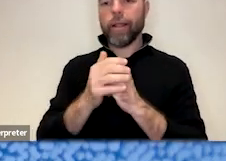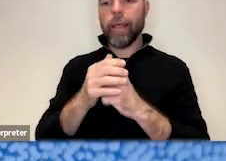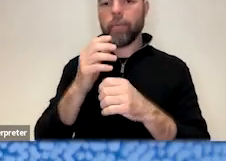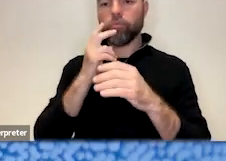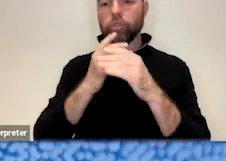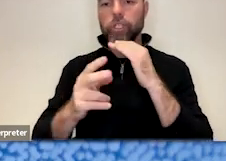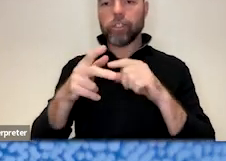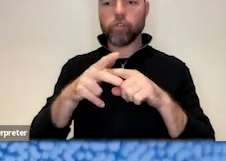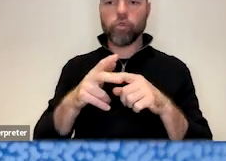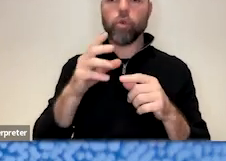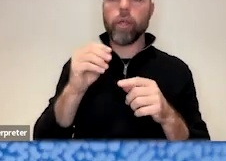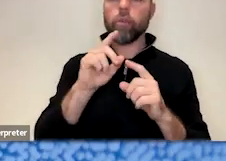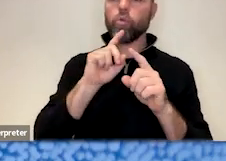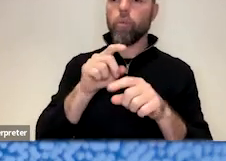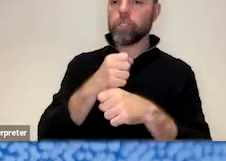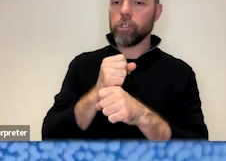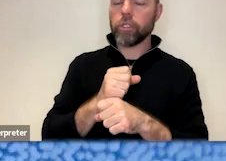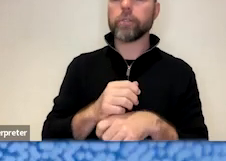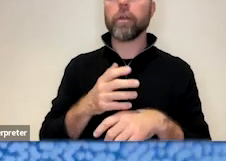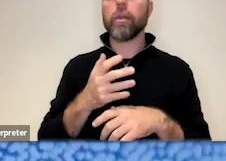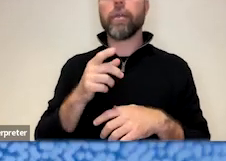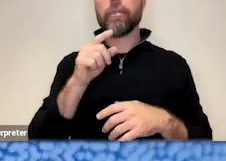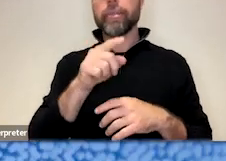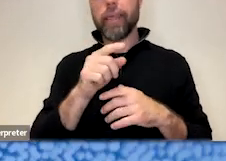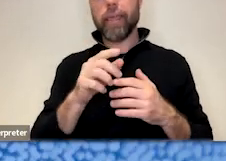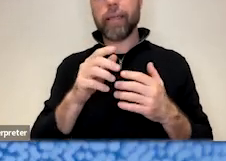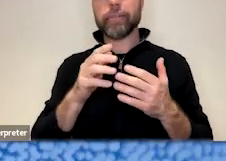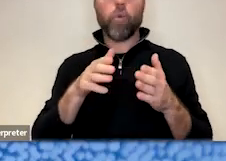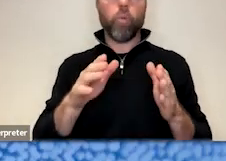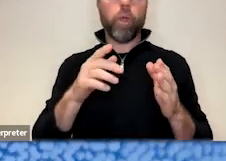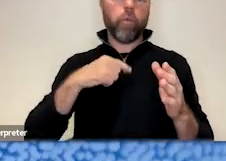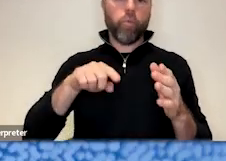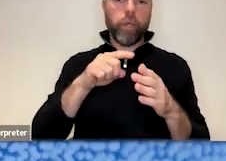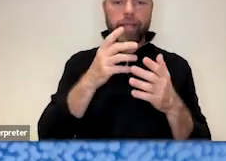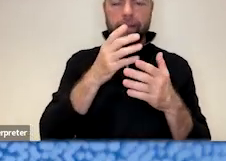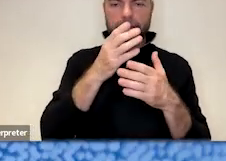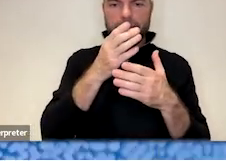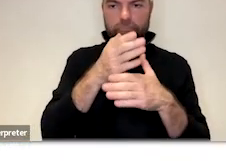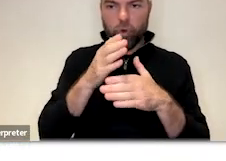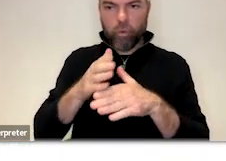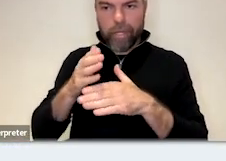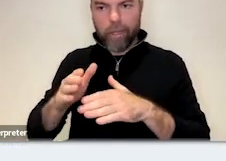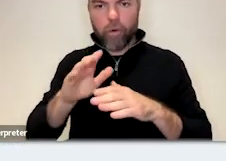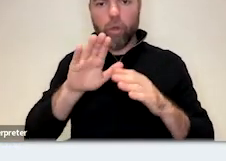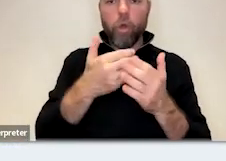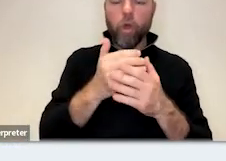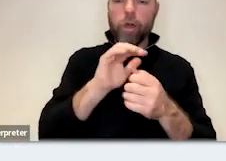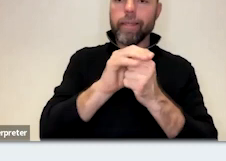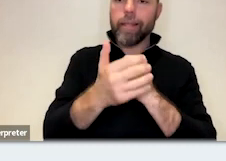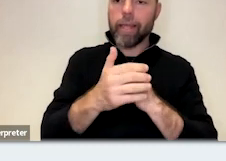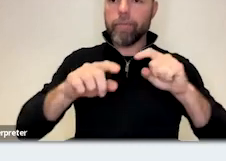generation. But this is way in which we've broken down all of the different climate variables